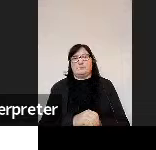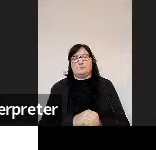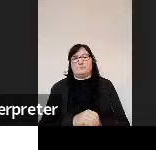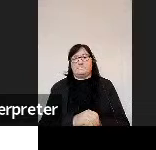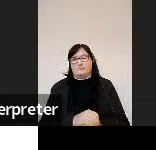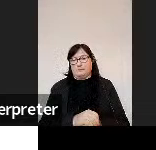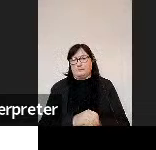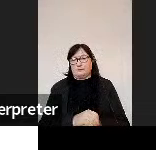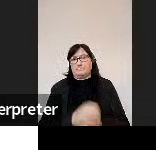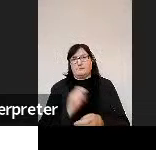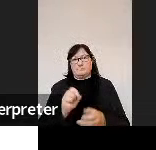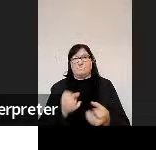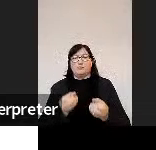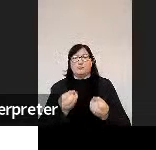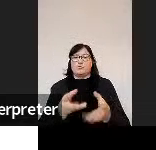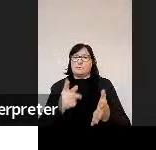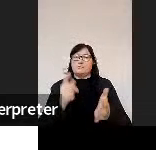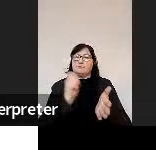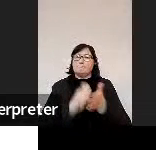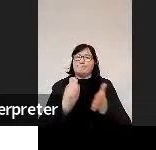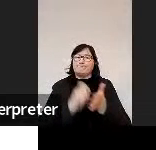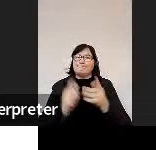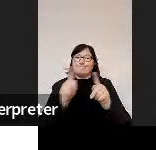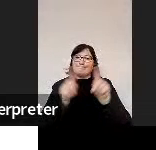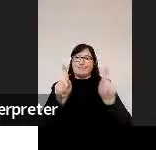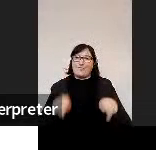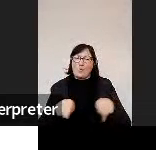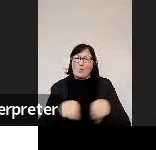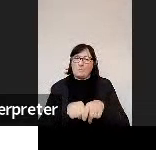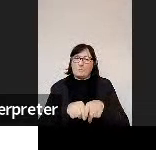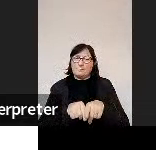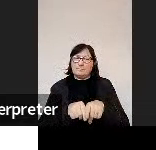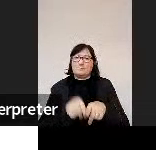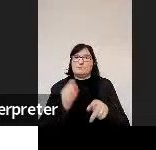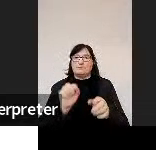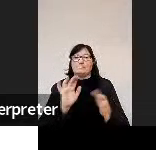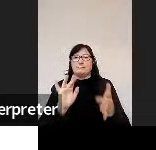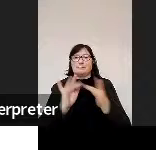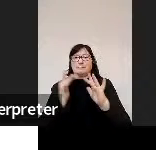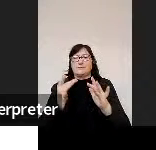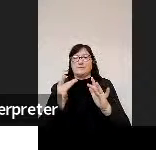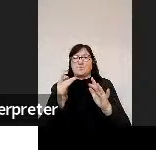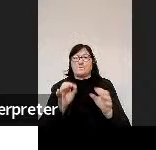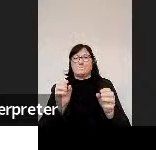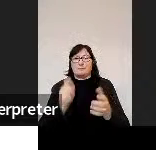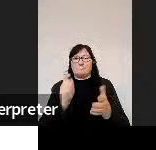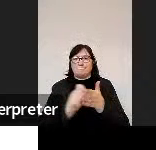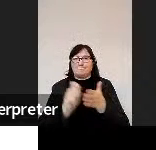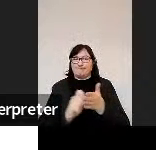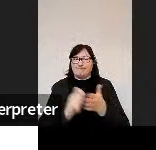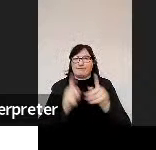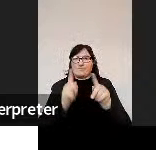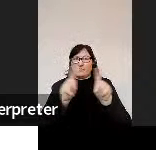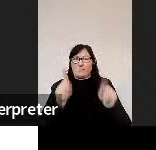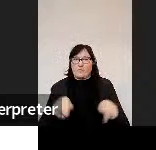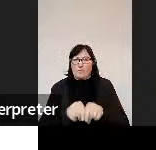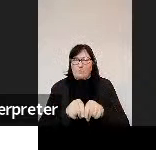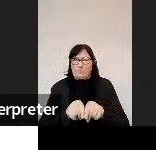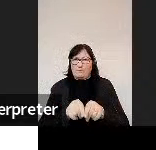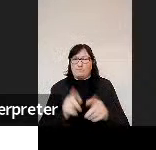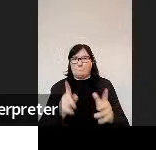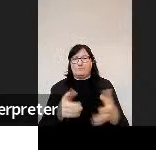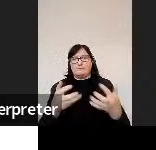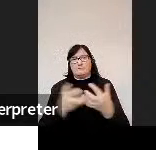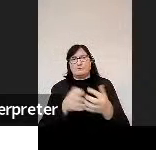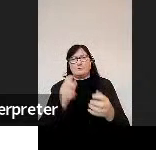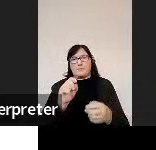present you with an application form. So this is an electronic application form, and it is customized based on the client type that you